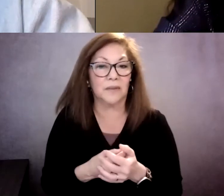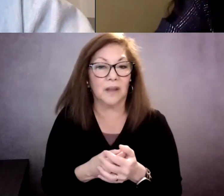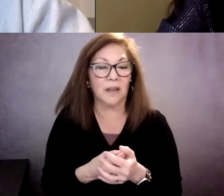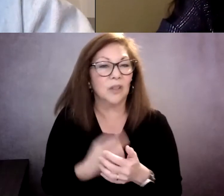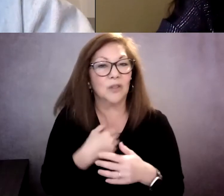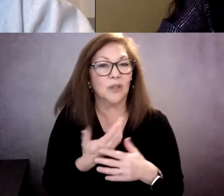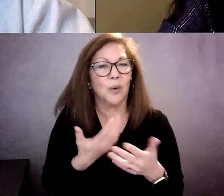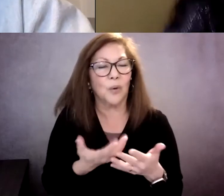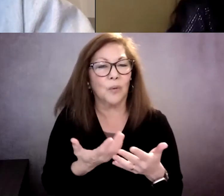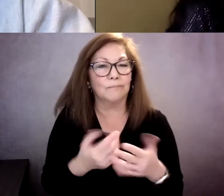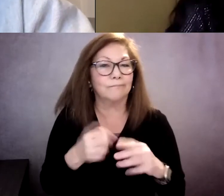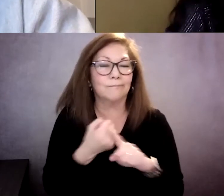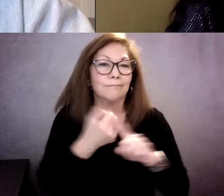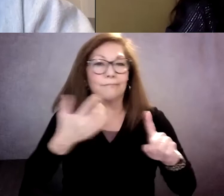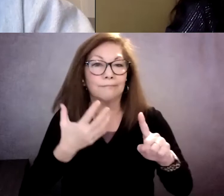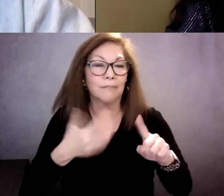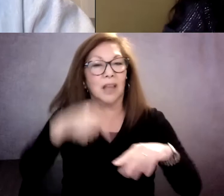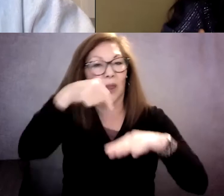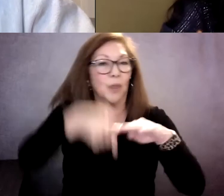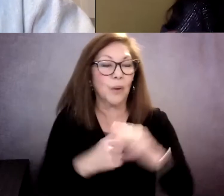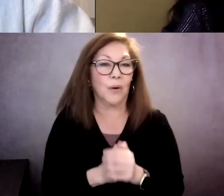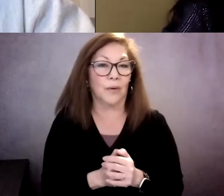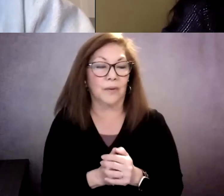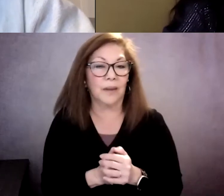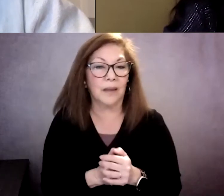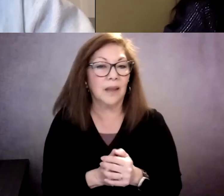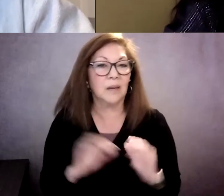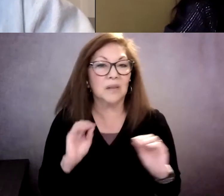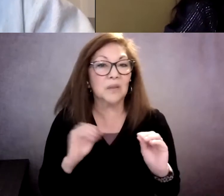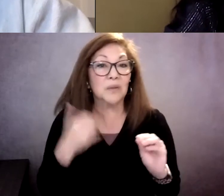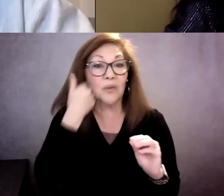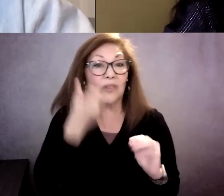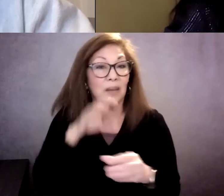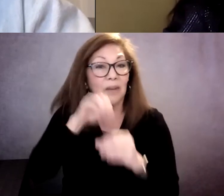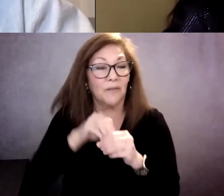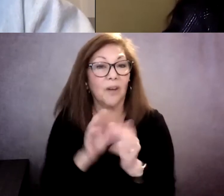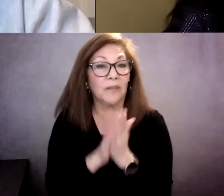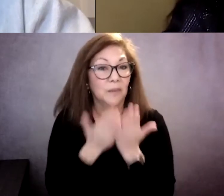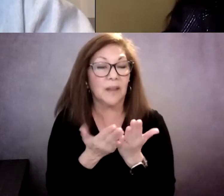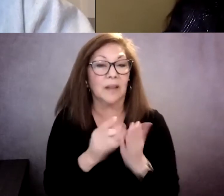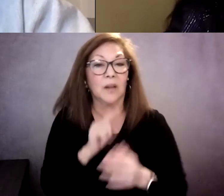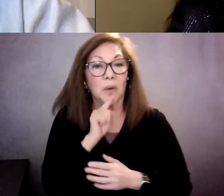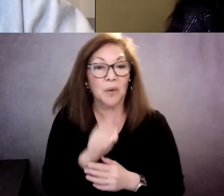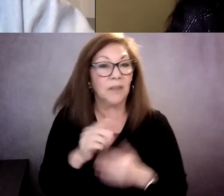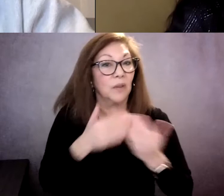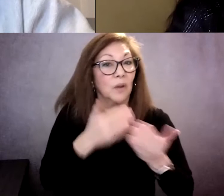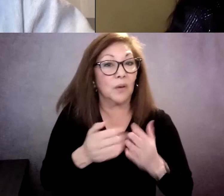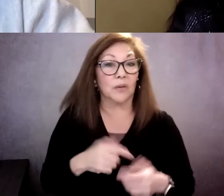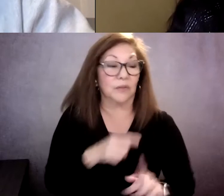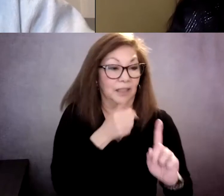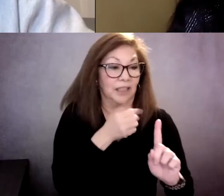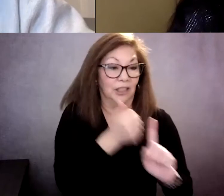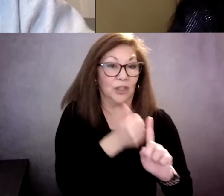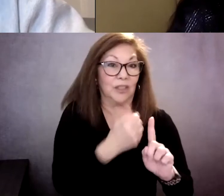thorough too. Mm-hmm. You think? Because there was no shame in that, even though she says she's ashamed,